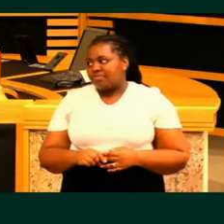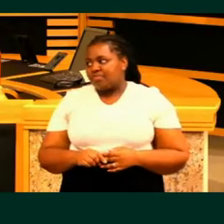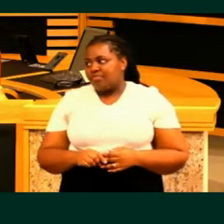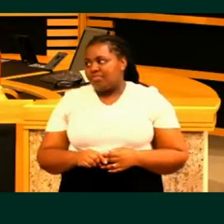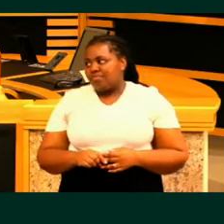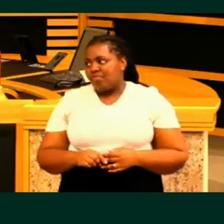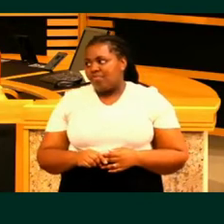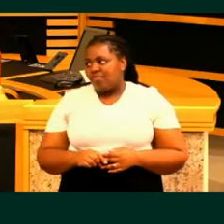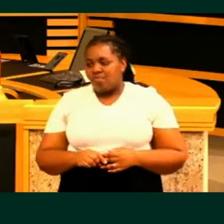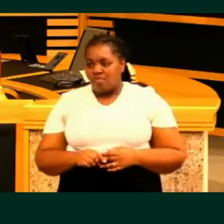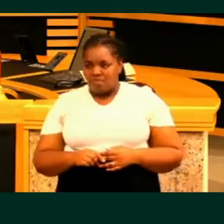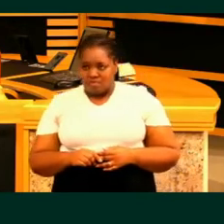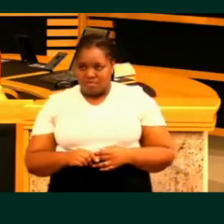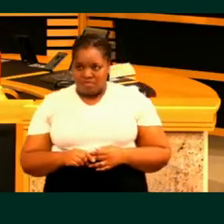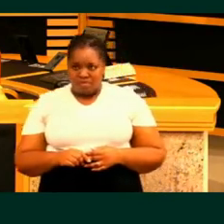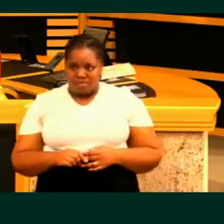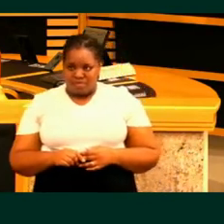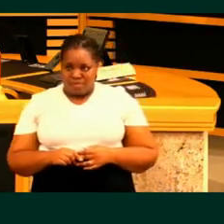members of